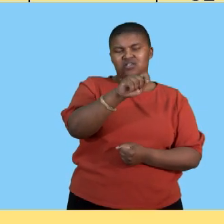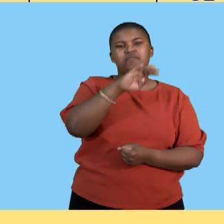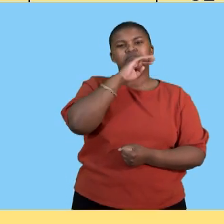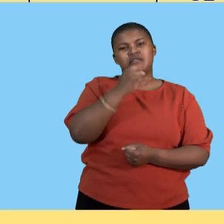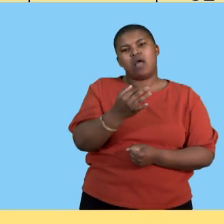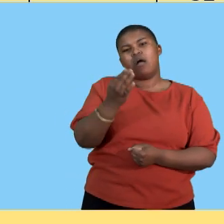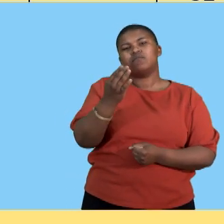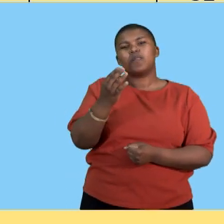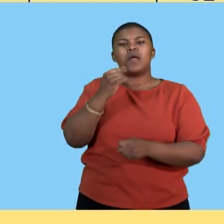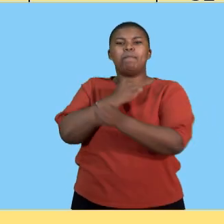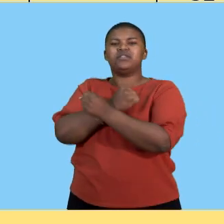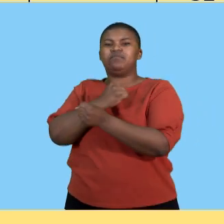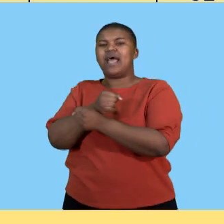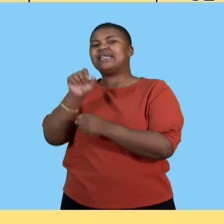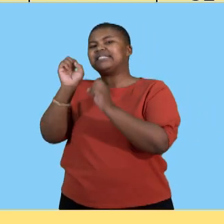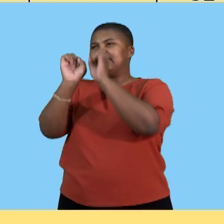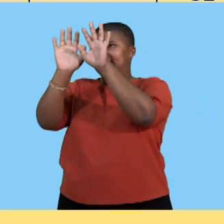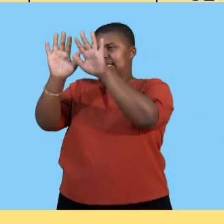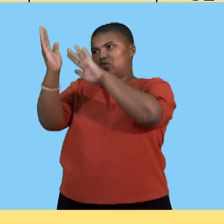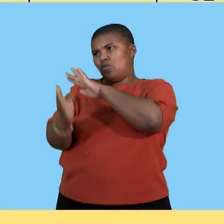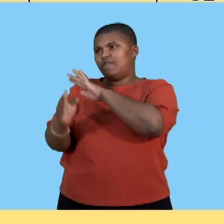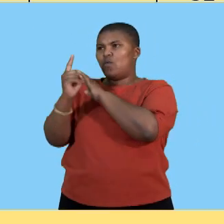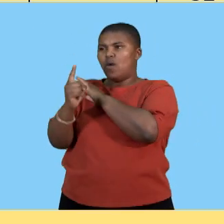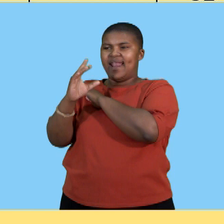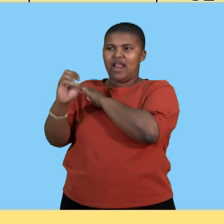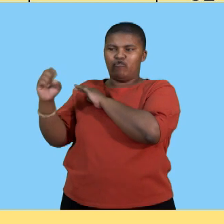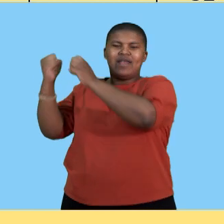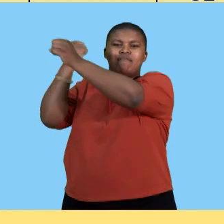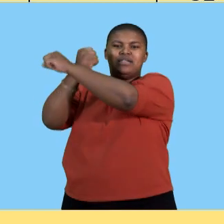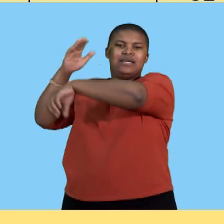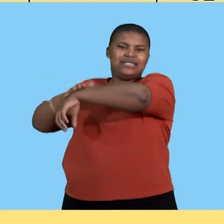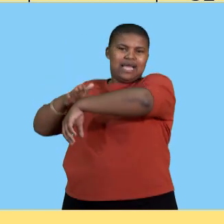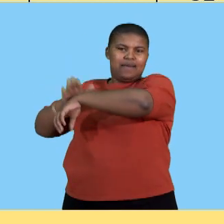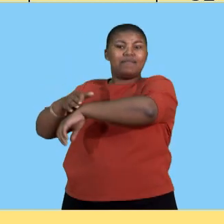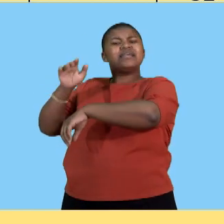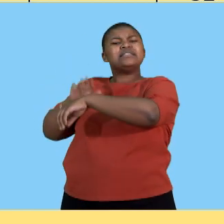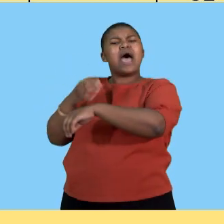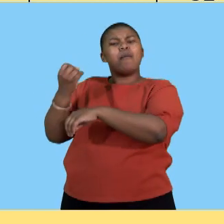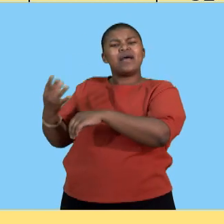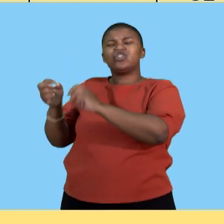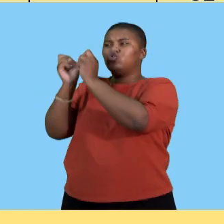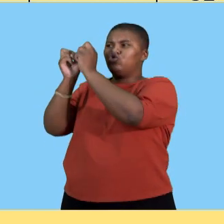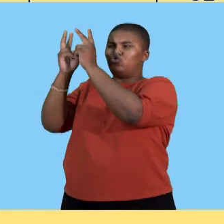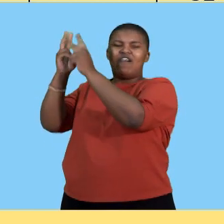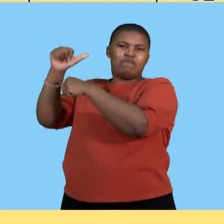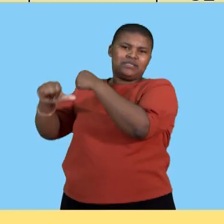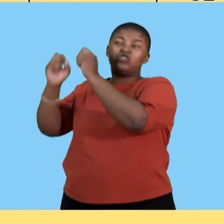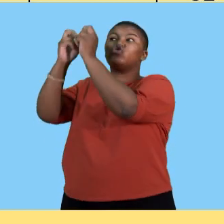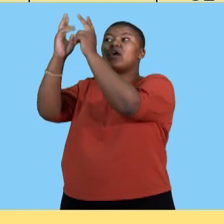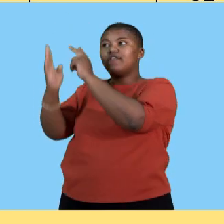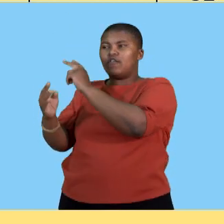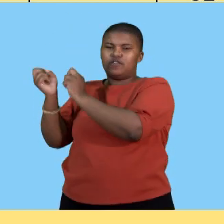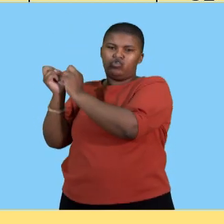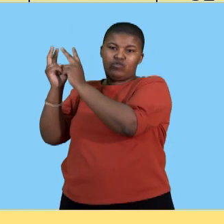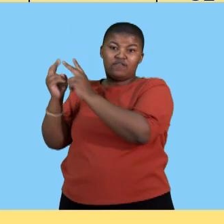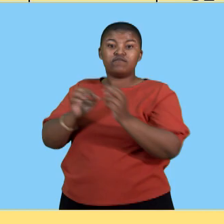100, multiplied by the time. In this case, it is 12 over 12. Grab your